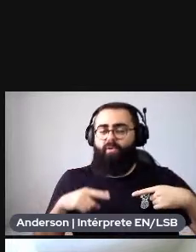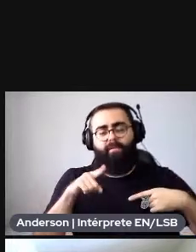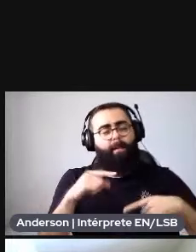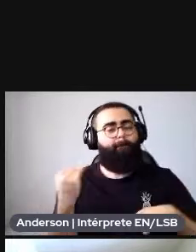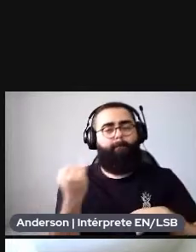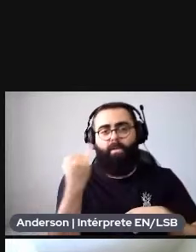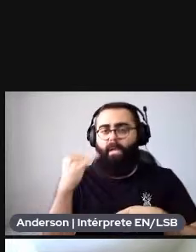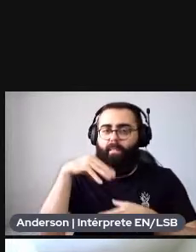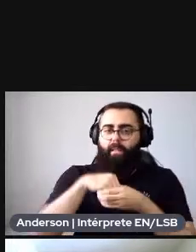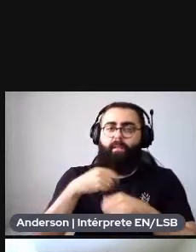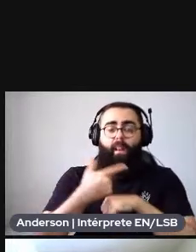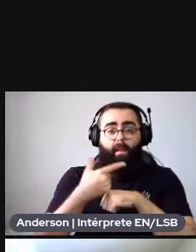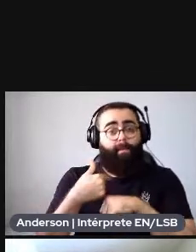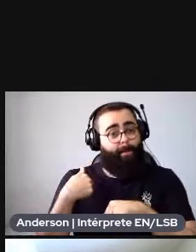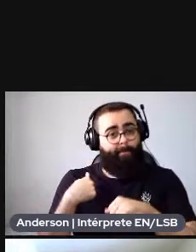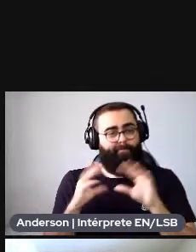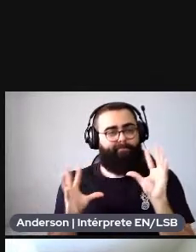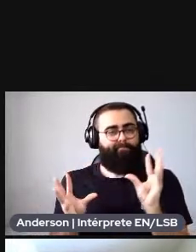Okay, concluding.